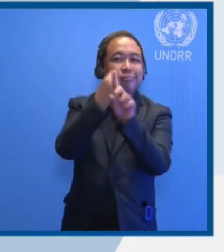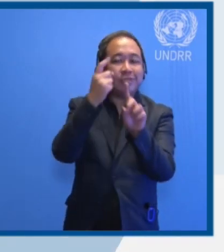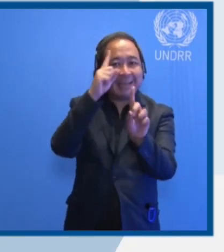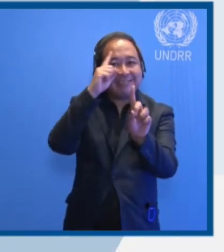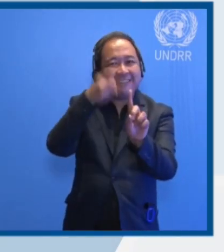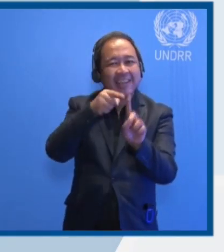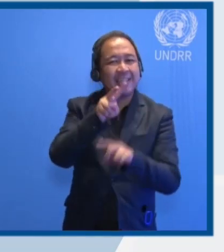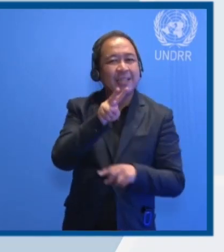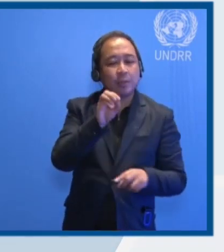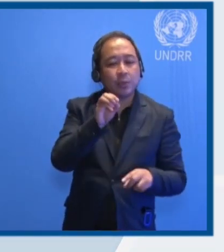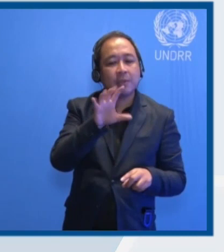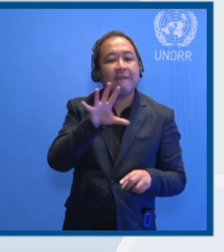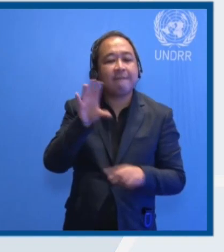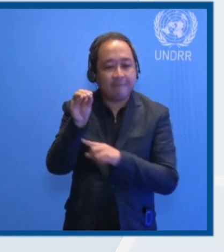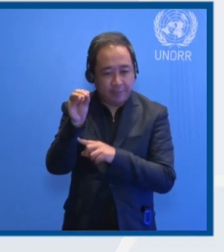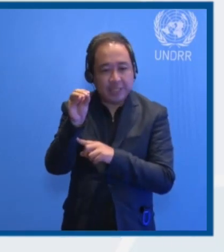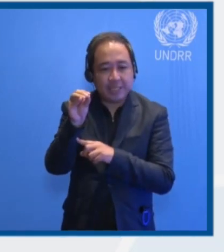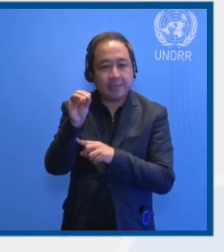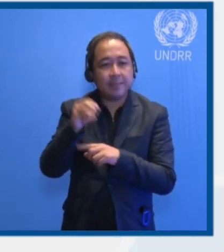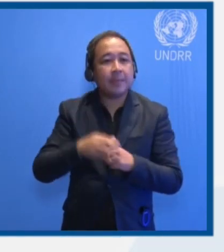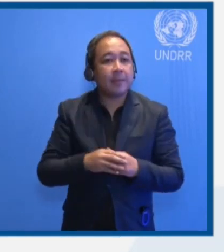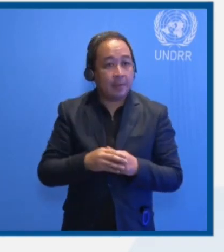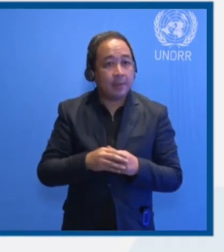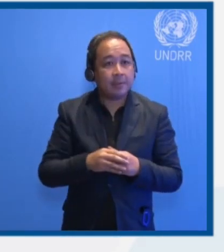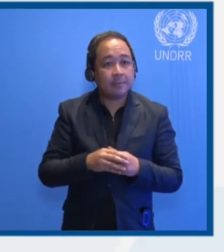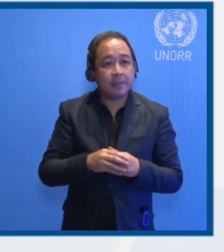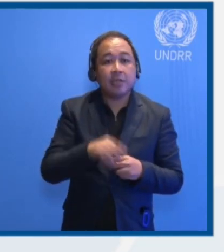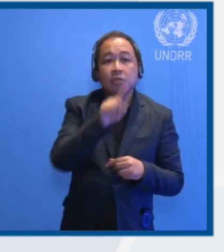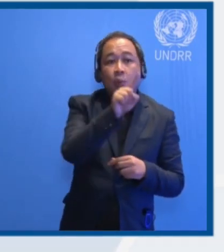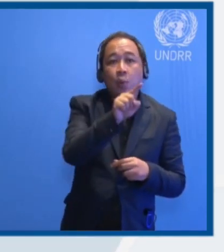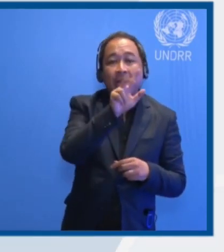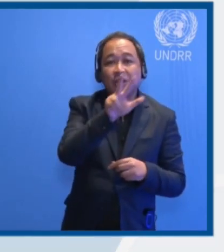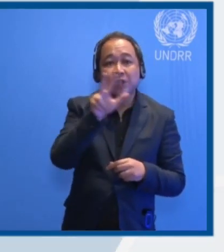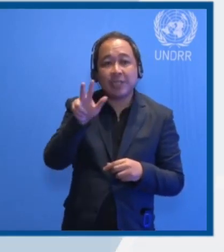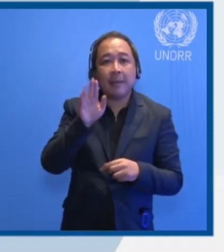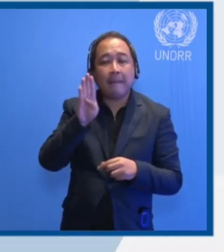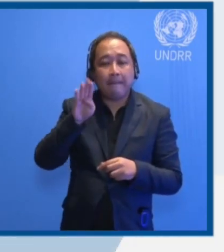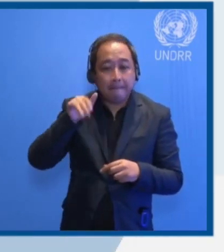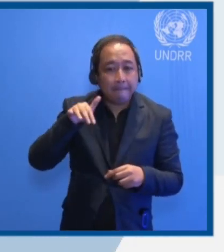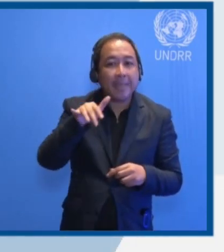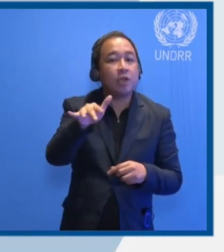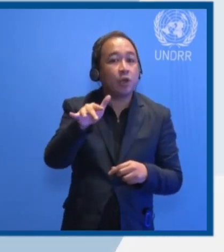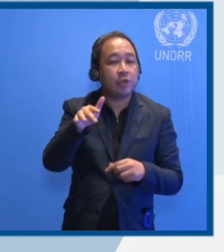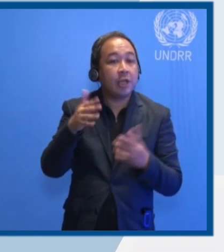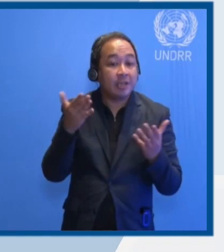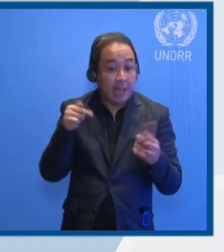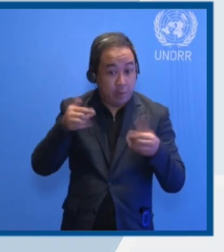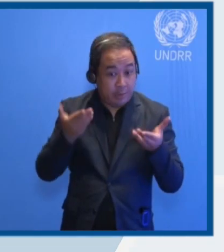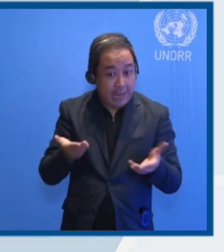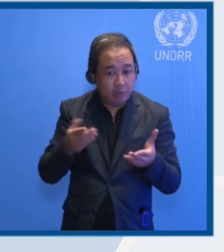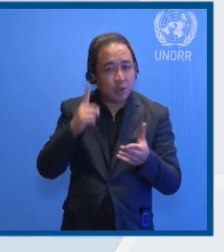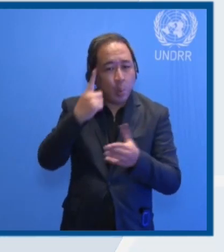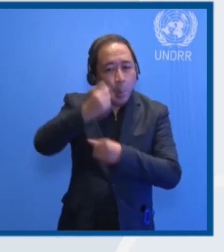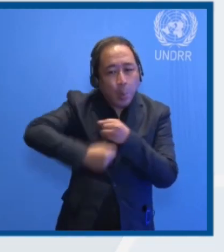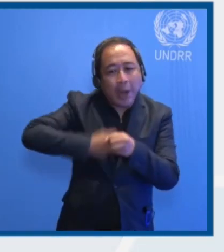billion per year actually flowing into nature-based solutions. And of this, just 14% is actually coming from the private sector, which